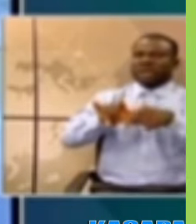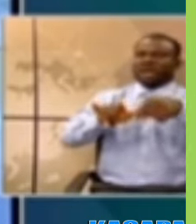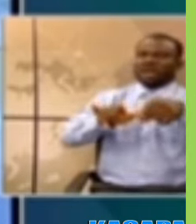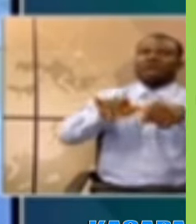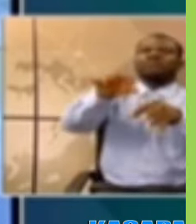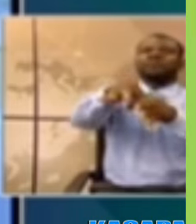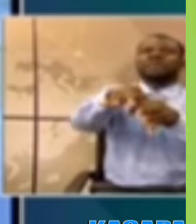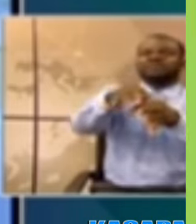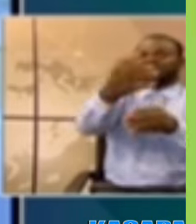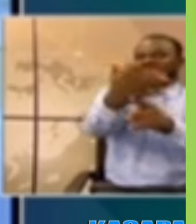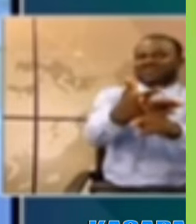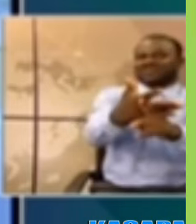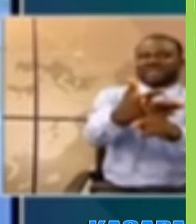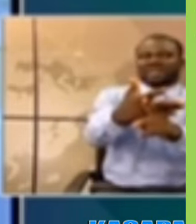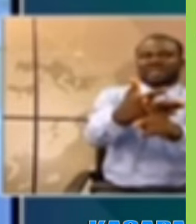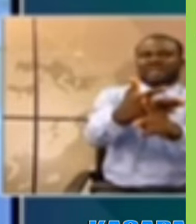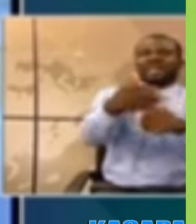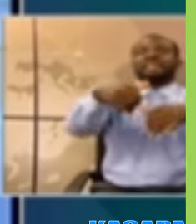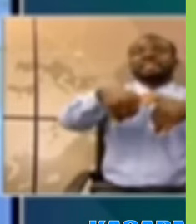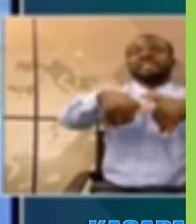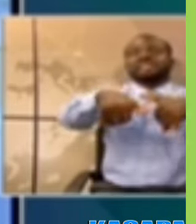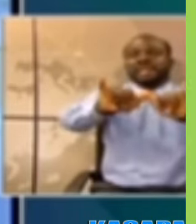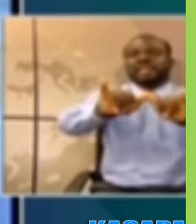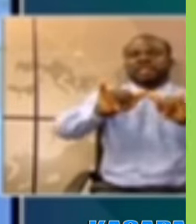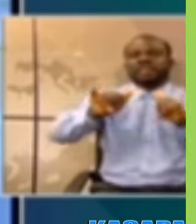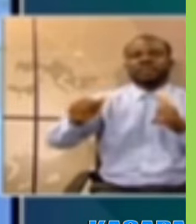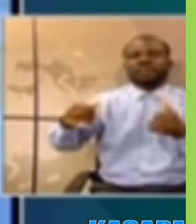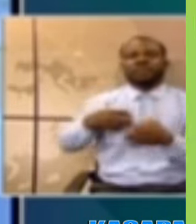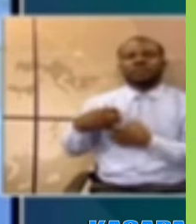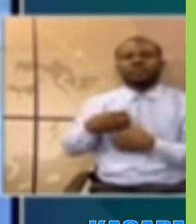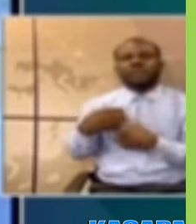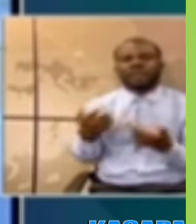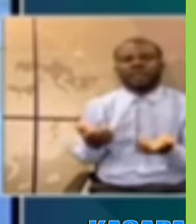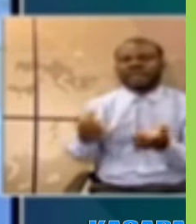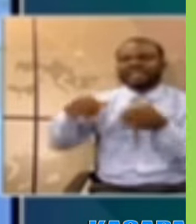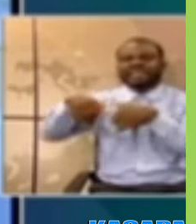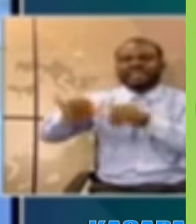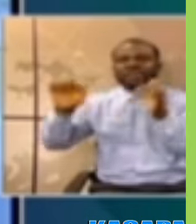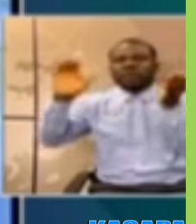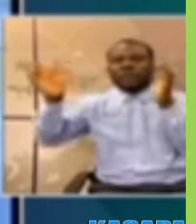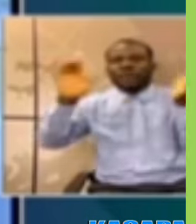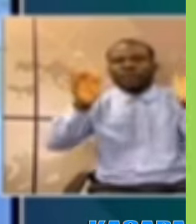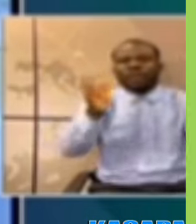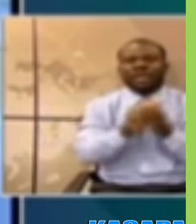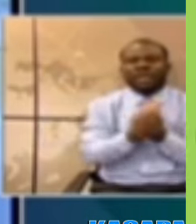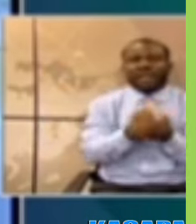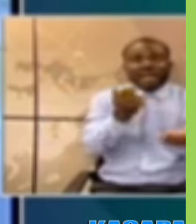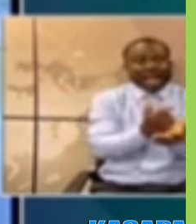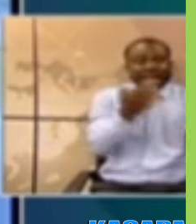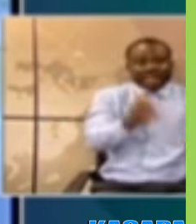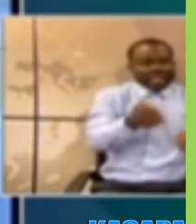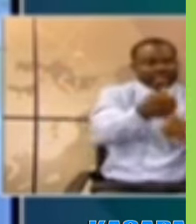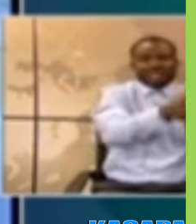propaganda. What the reality on the ground is saying? You are still doing propaganda. Ghana phone that team no move feeling heat,